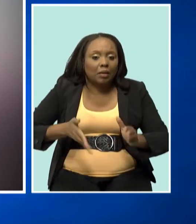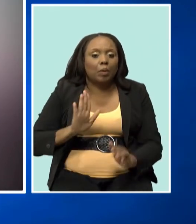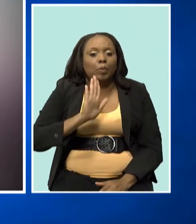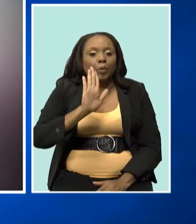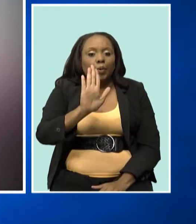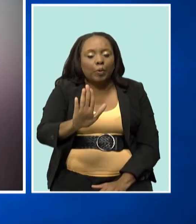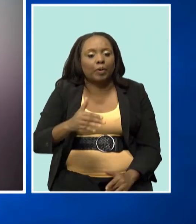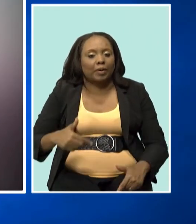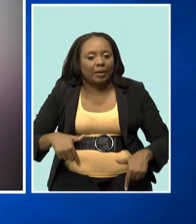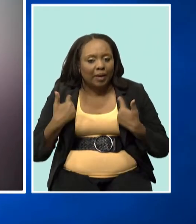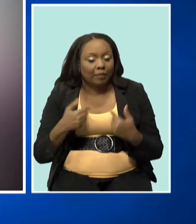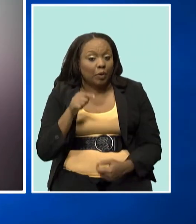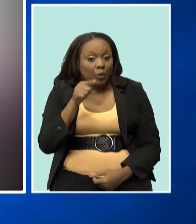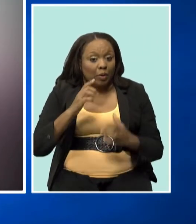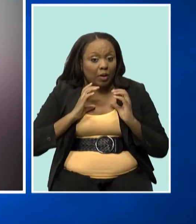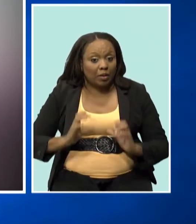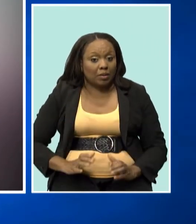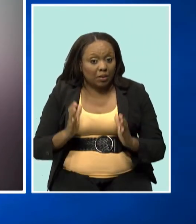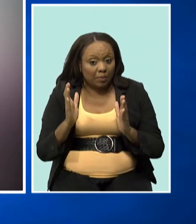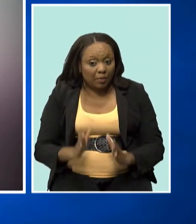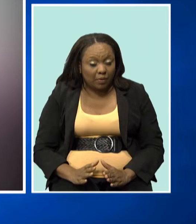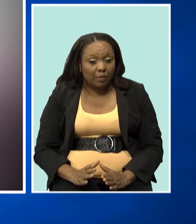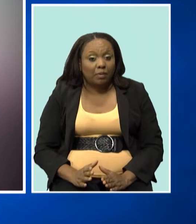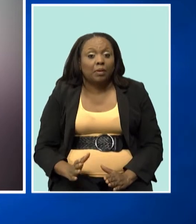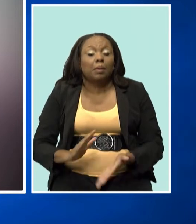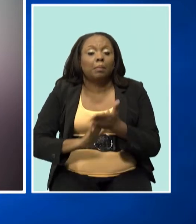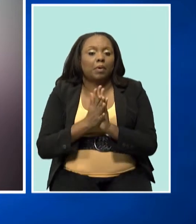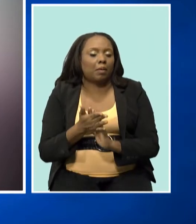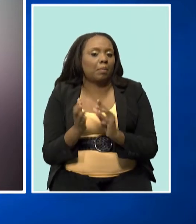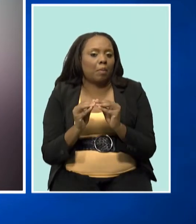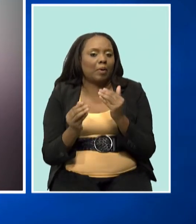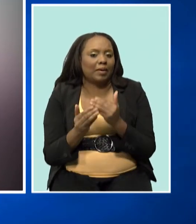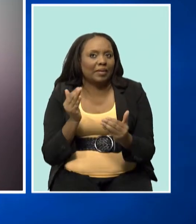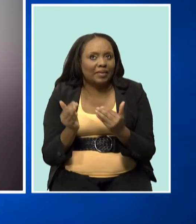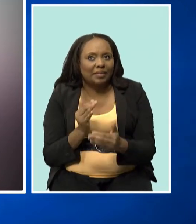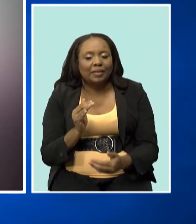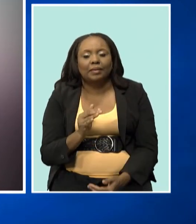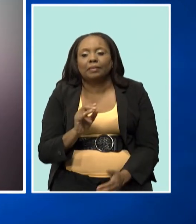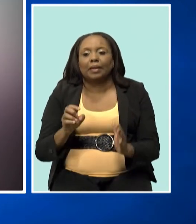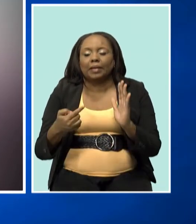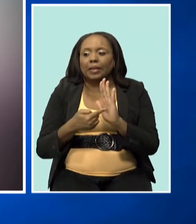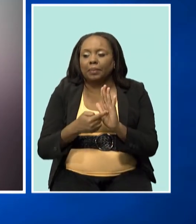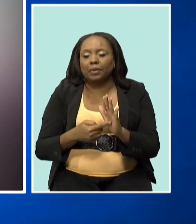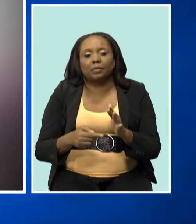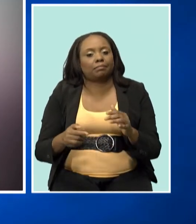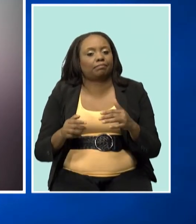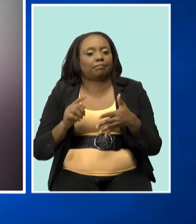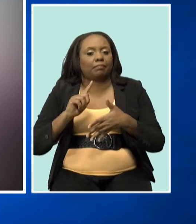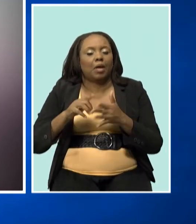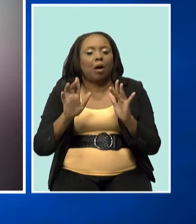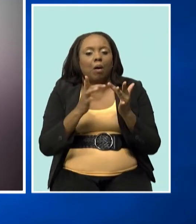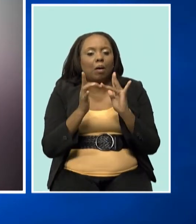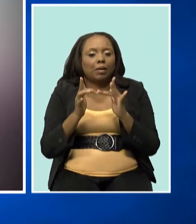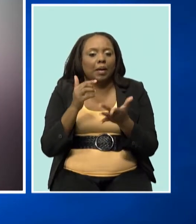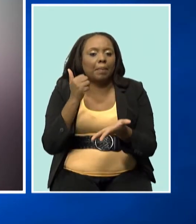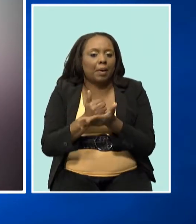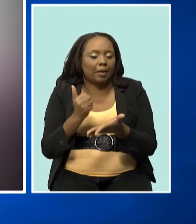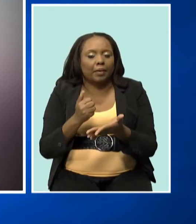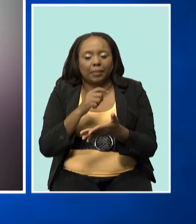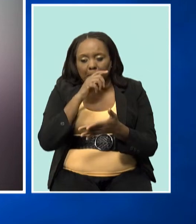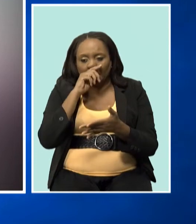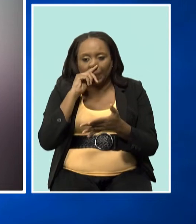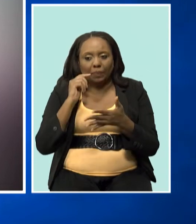alone. We need each other, and we recommit ourselves to working together for this cause. In